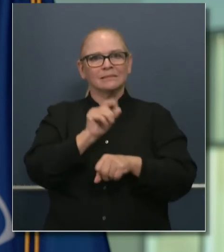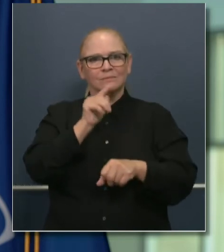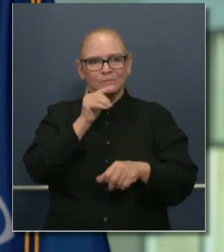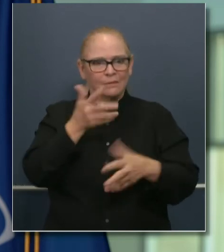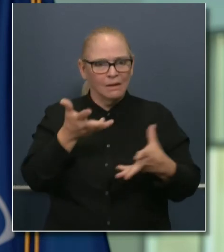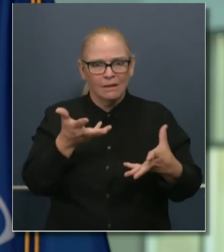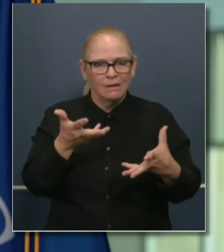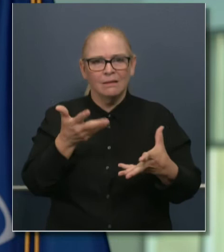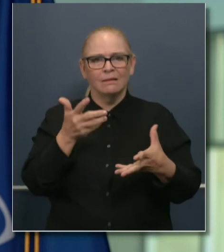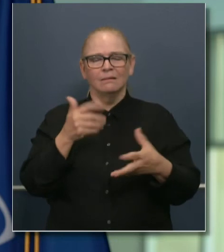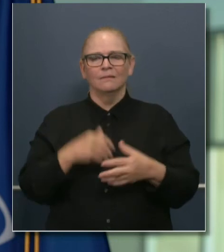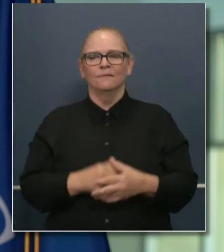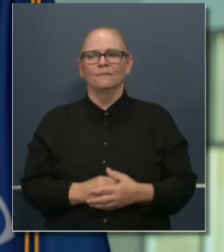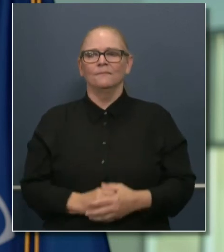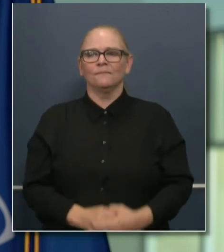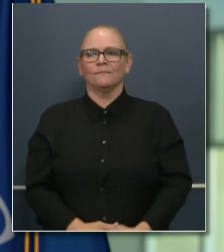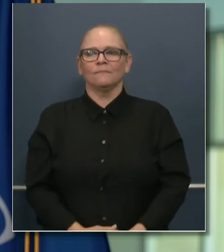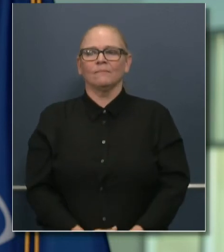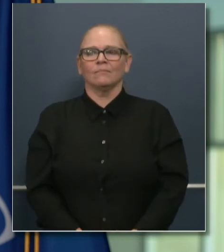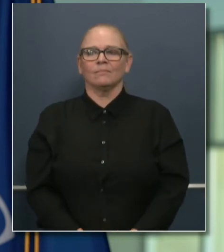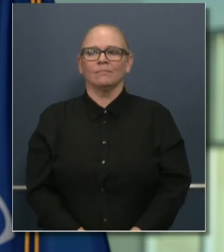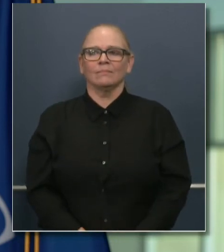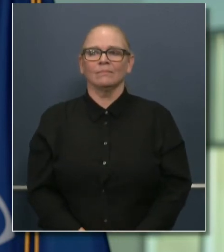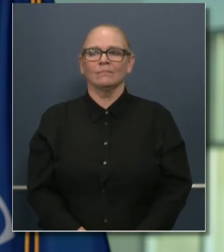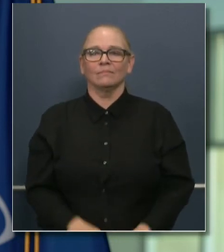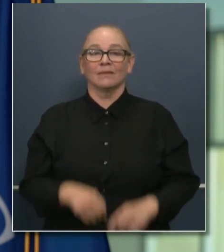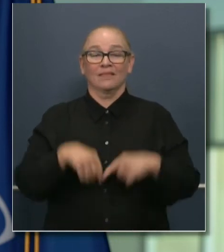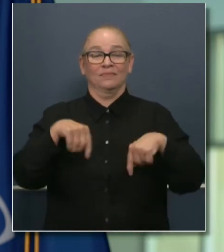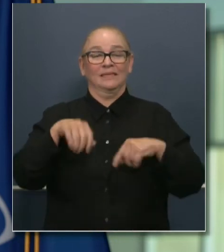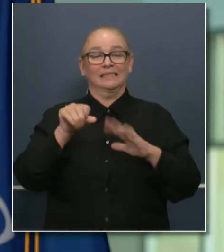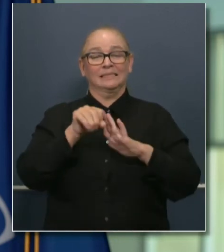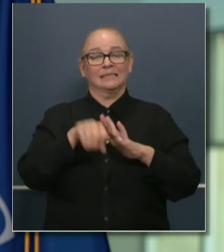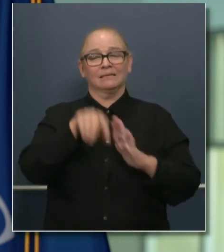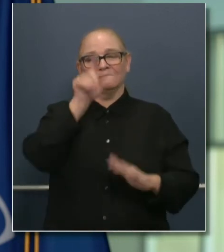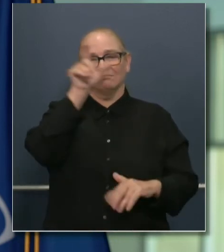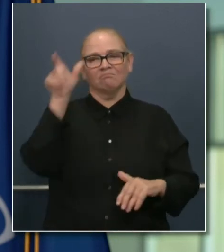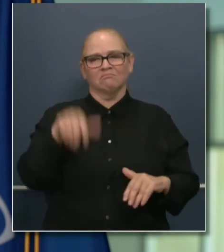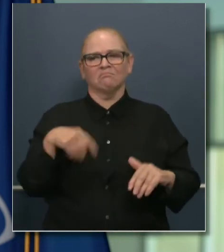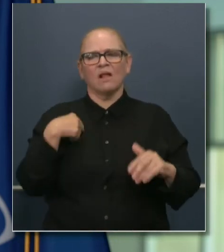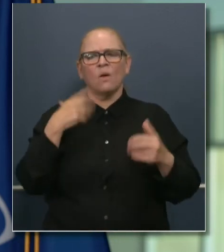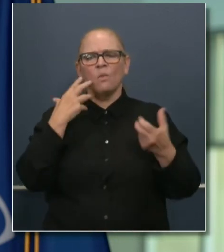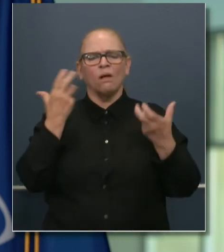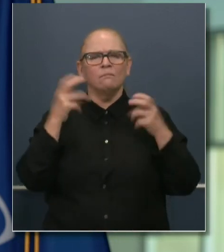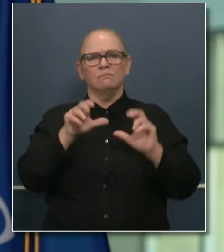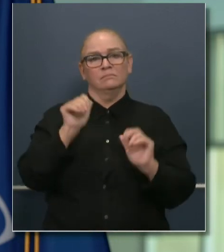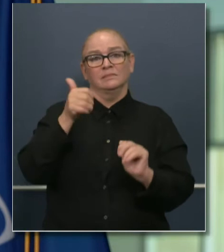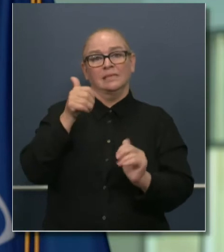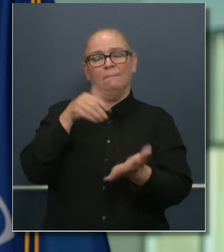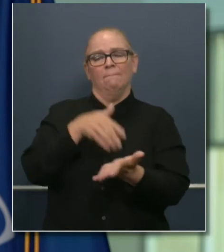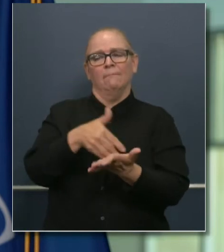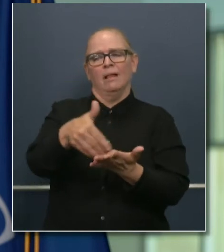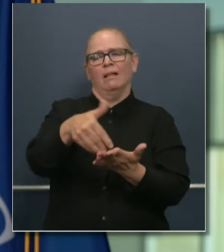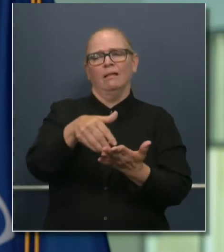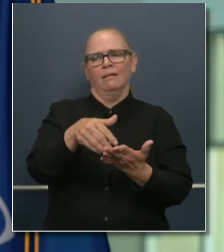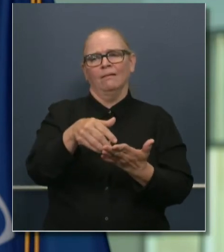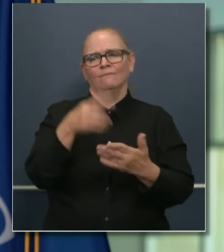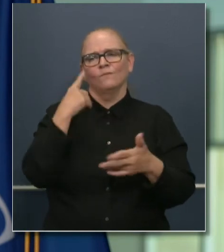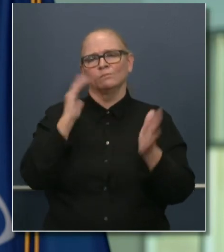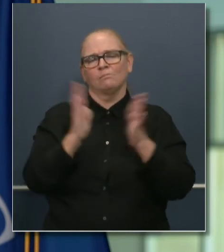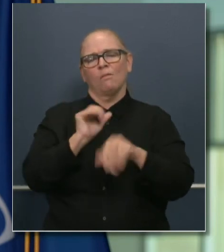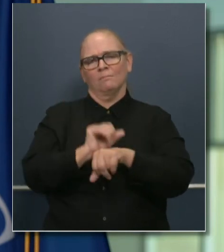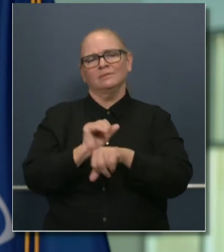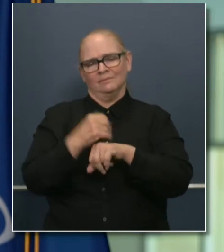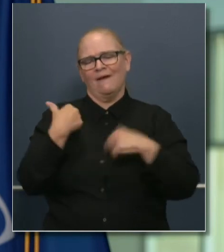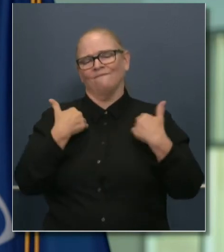account we have in the state of California. We put up tens of millions of dollars for small businesses that otherwise would fall through the cracks